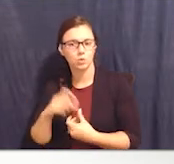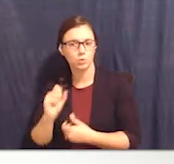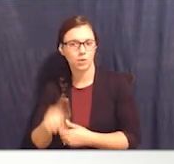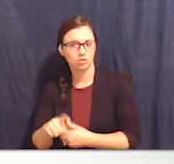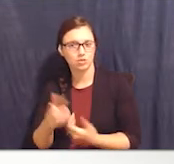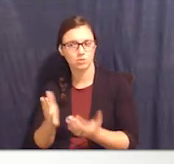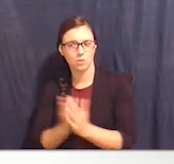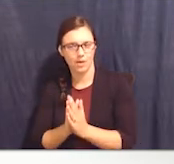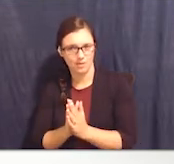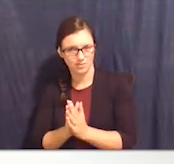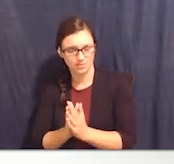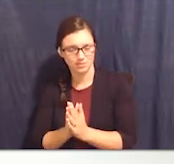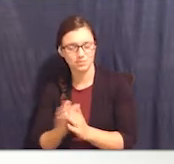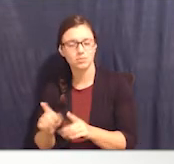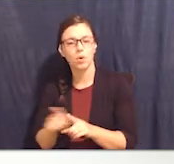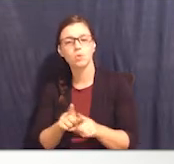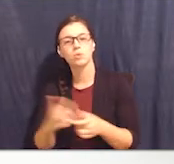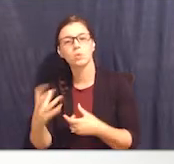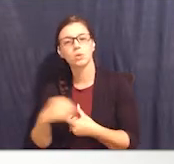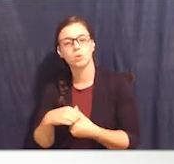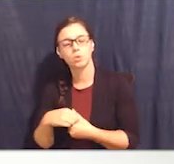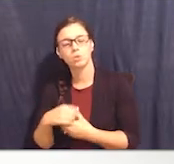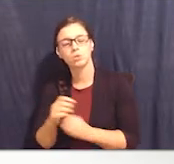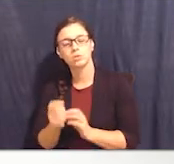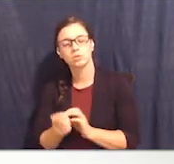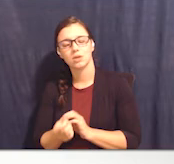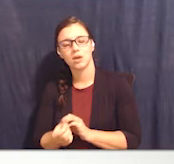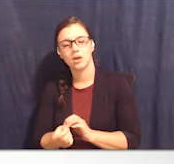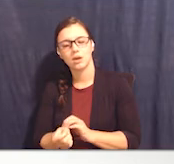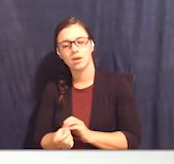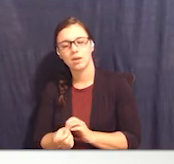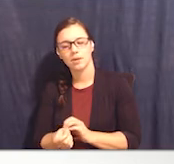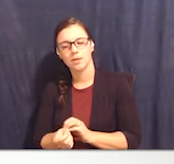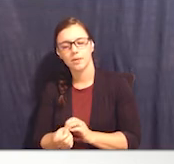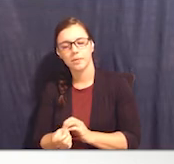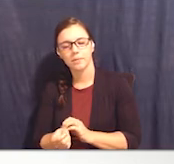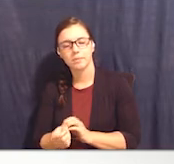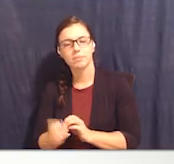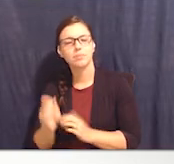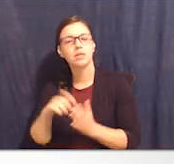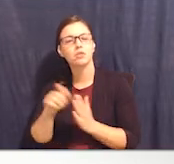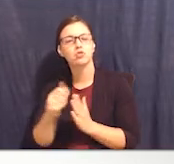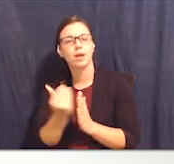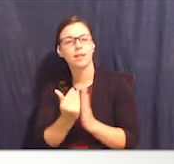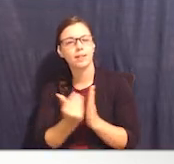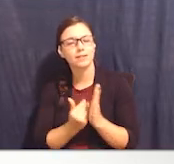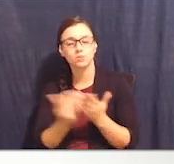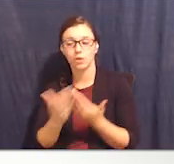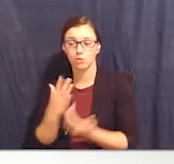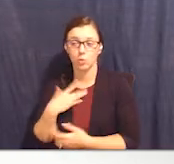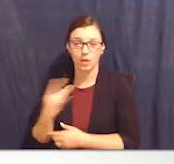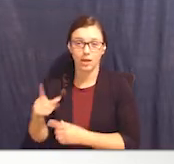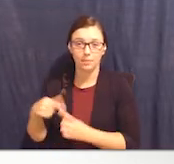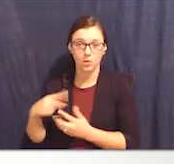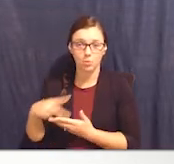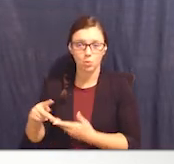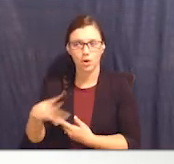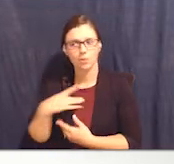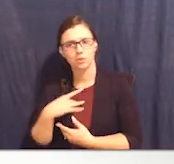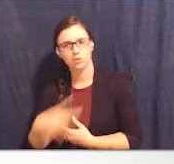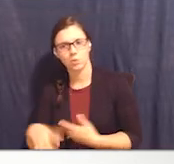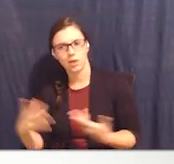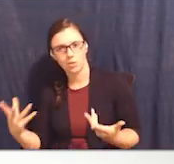the videos. We also have, on the website now, we partnered with Think College and the Florida